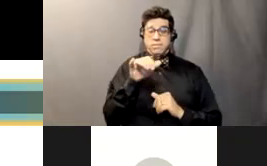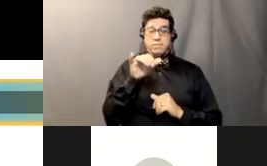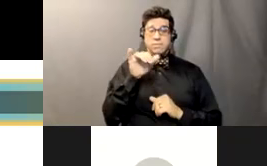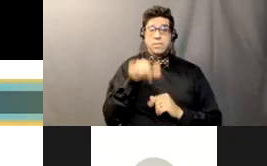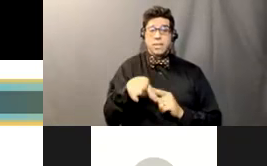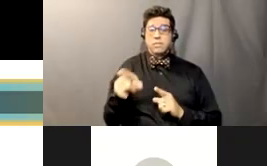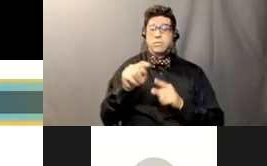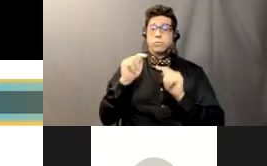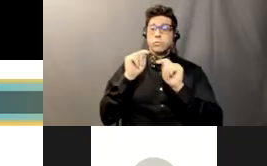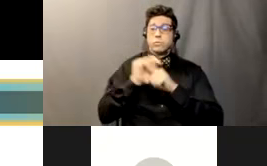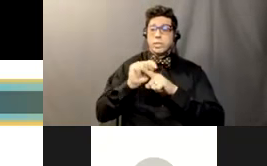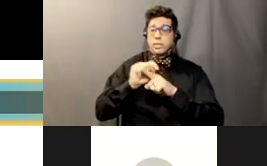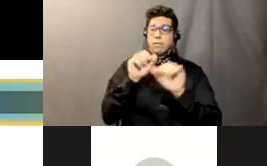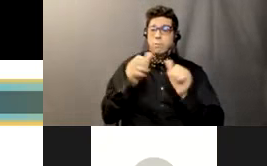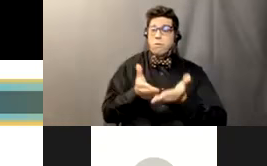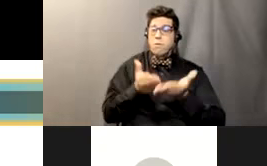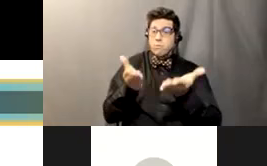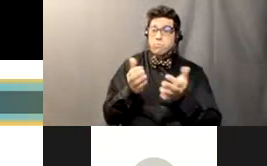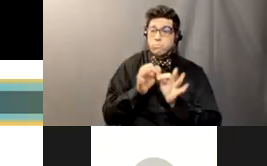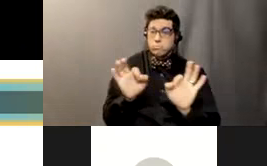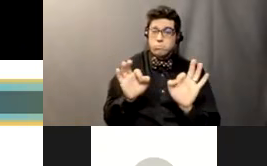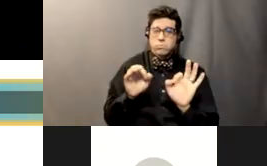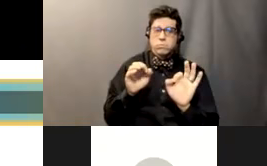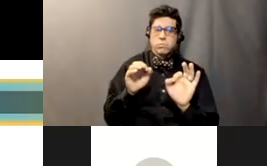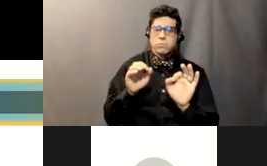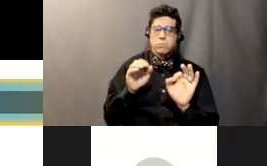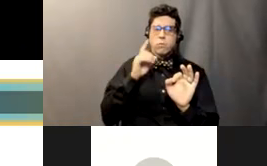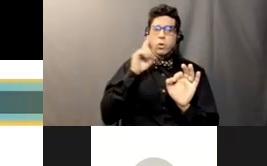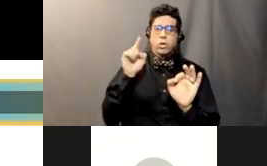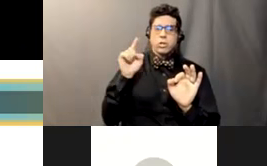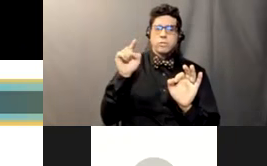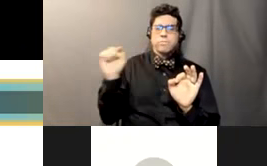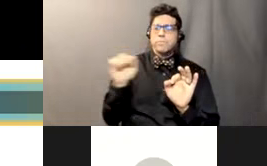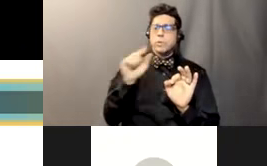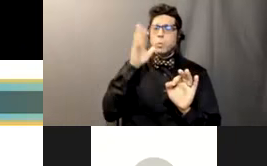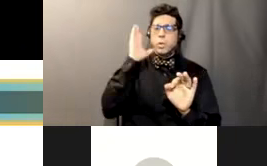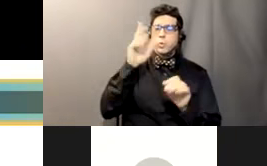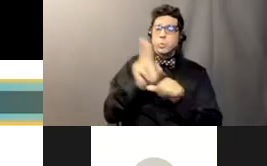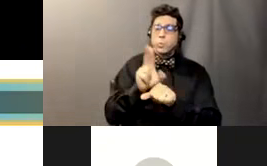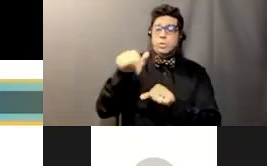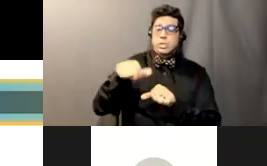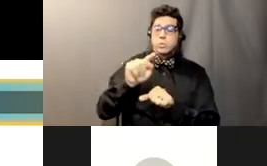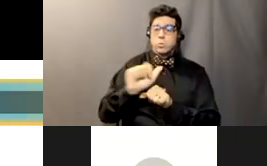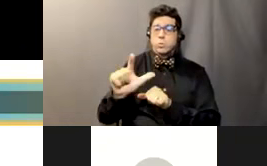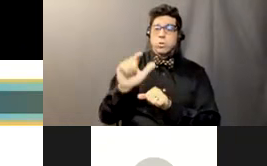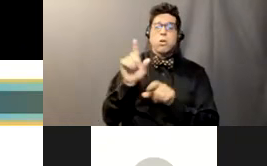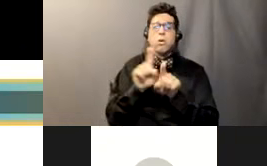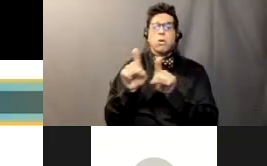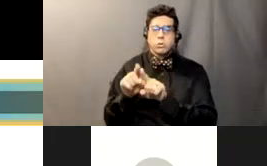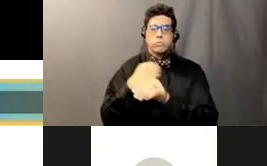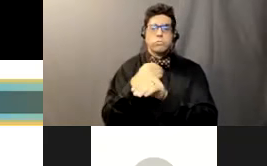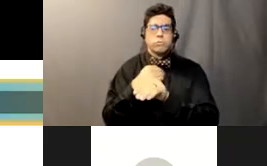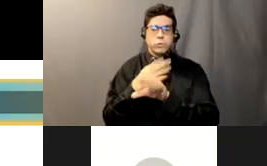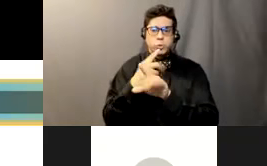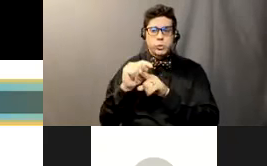offered and are recommended as a first step to staff who are using this tool, as well as virtual training on the tool itself